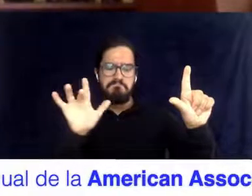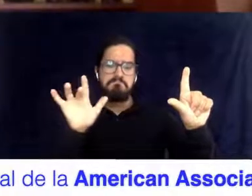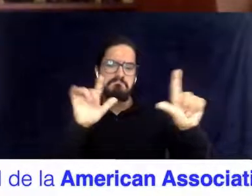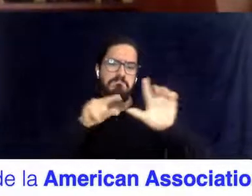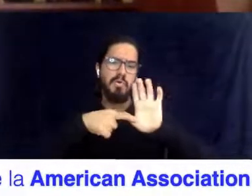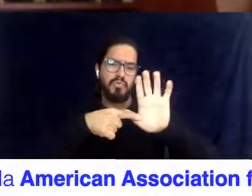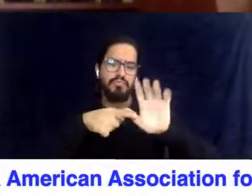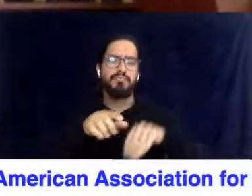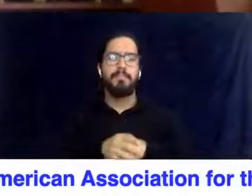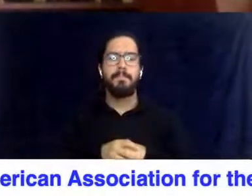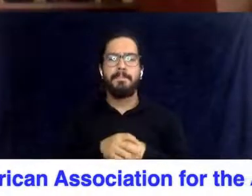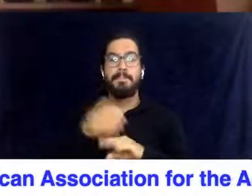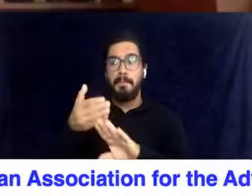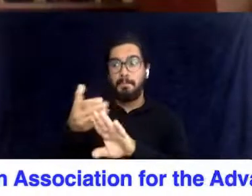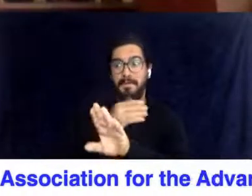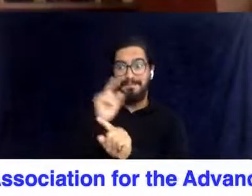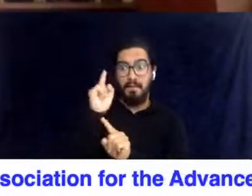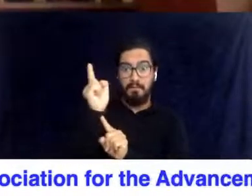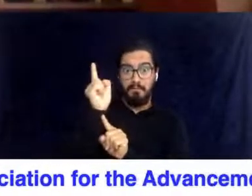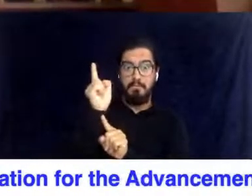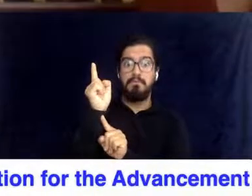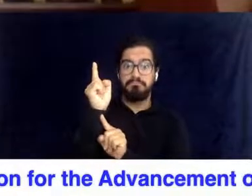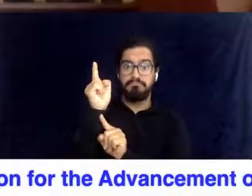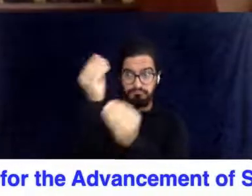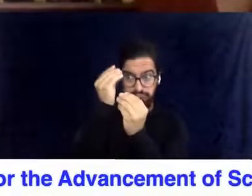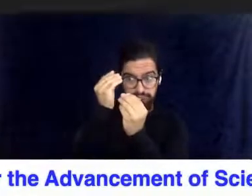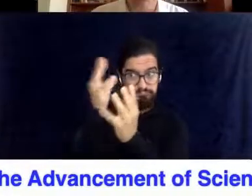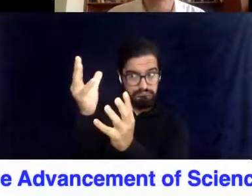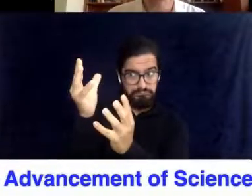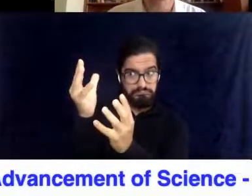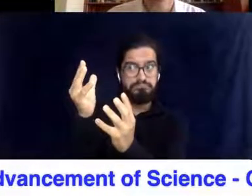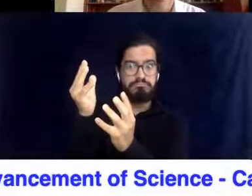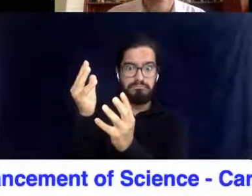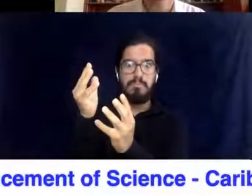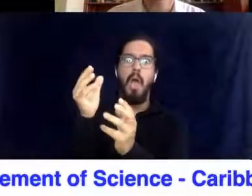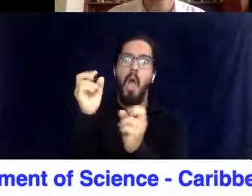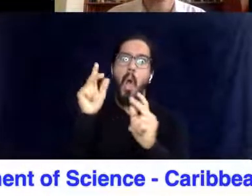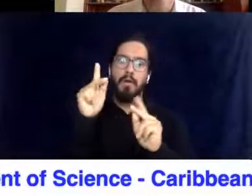the timeline, so they can wrap up,